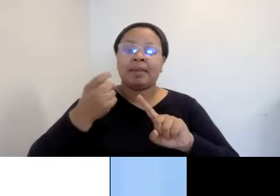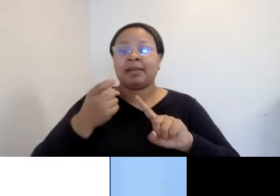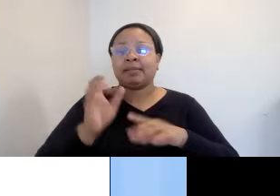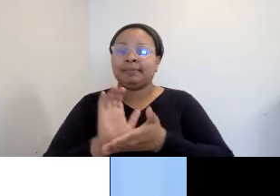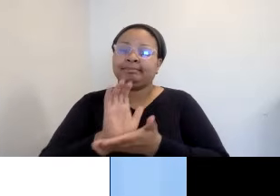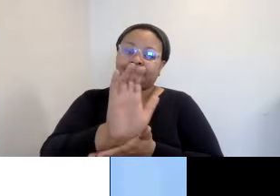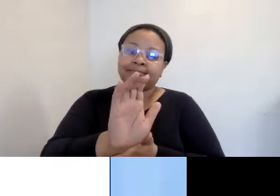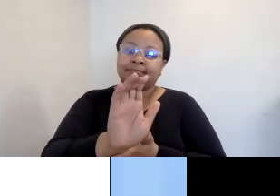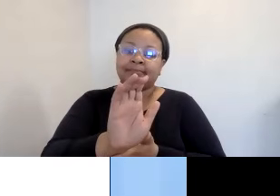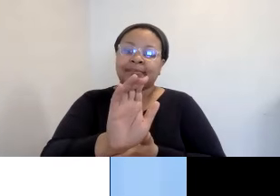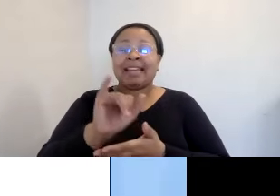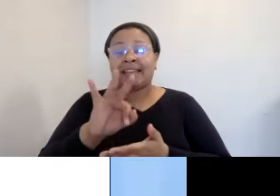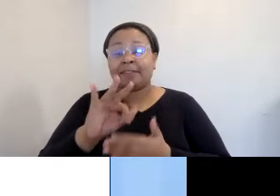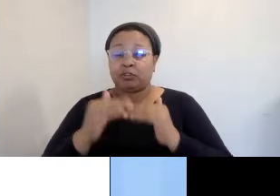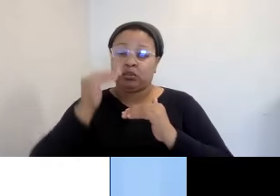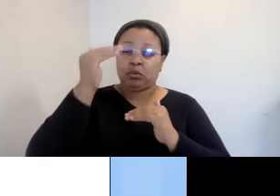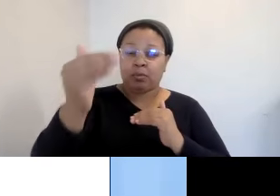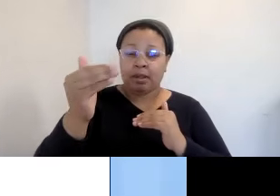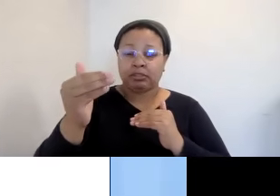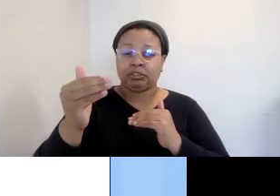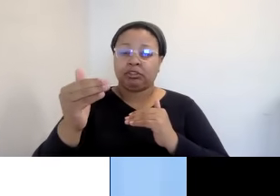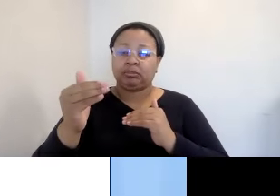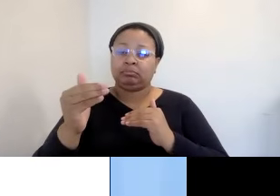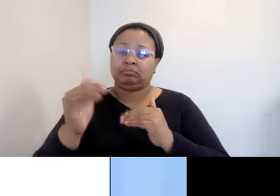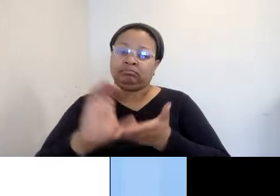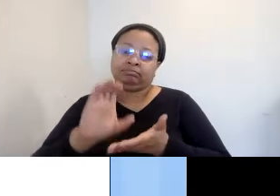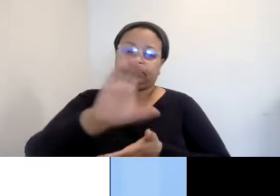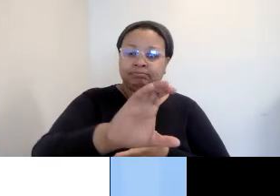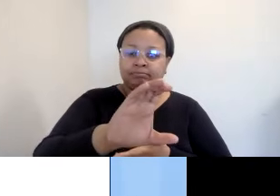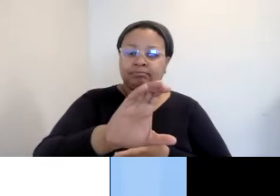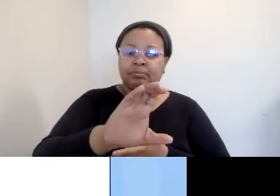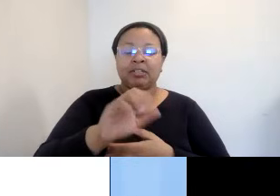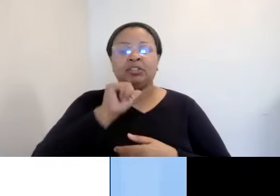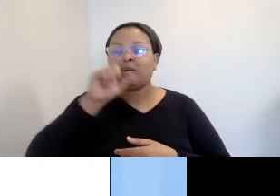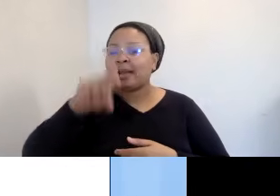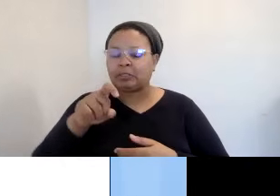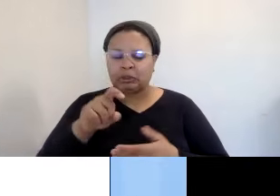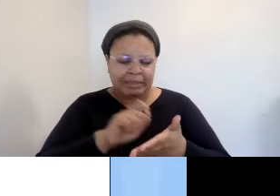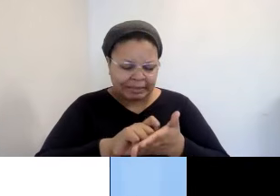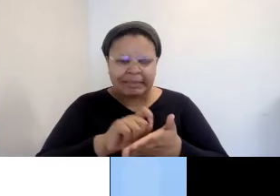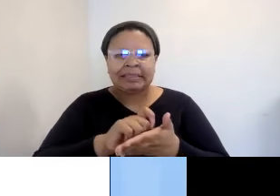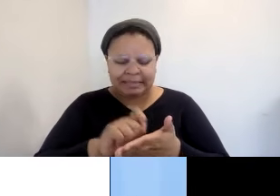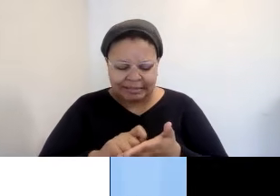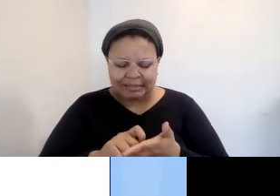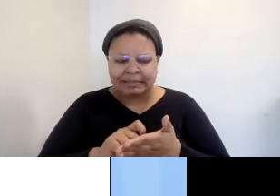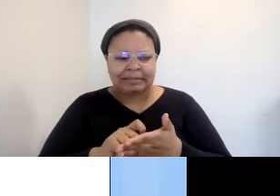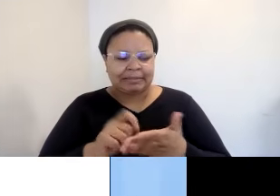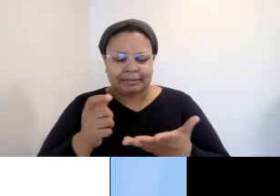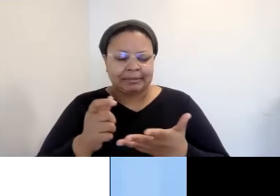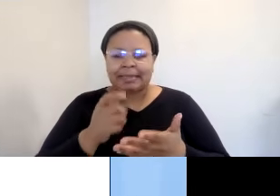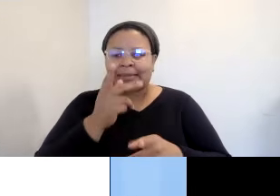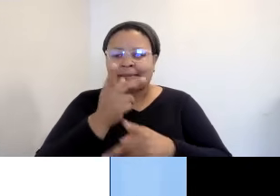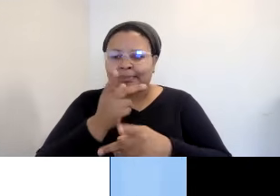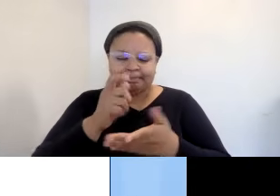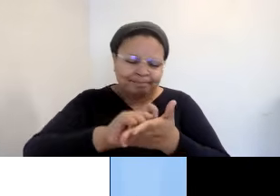basically you don't have to worry about that. The system's going to take care of that. You don't have to track your contributions. The system would track your